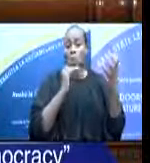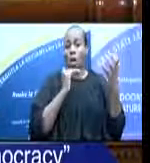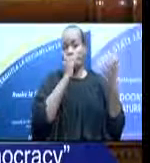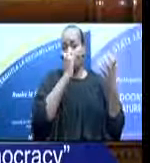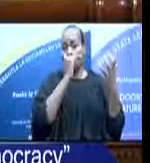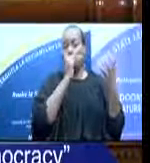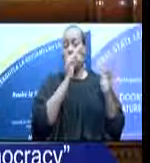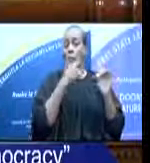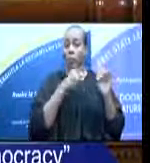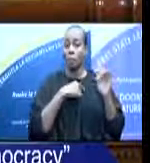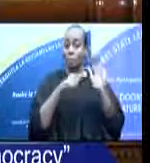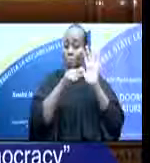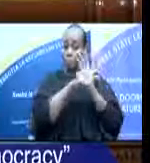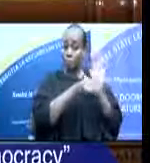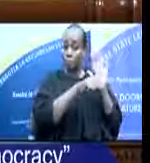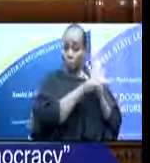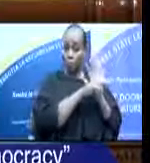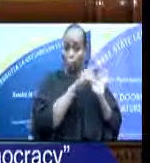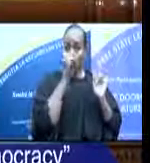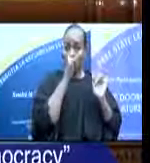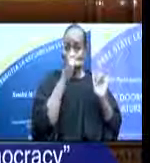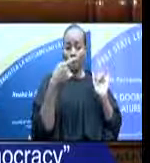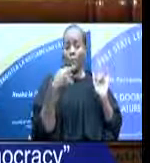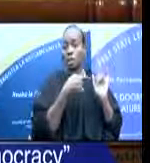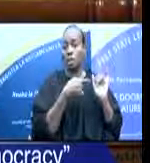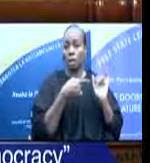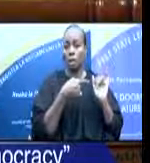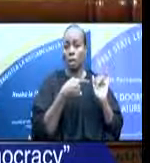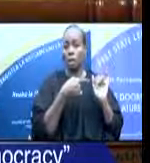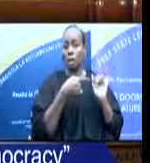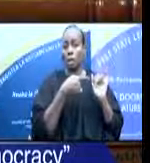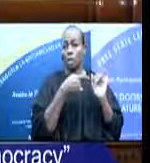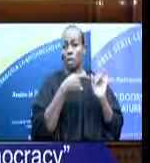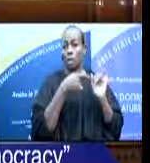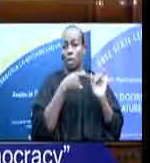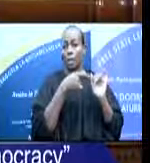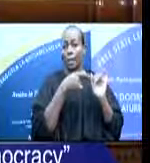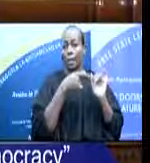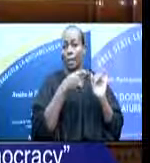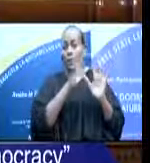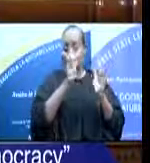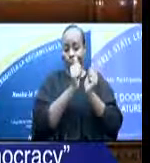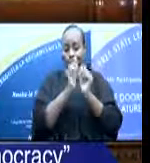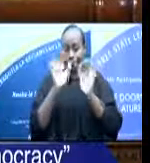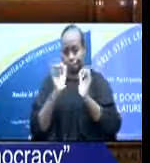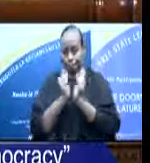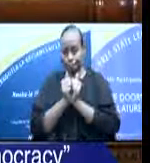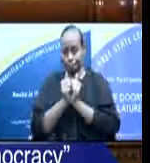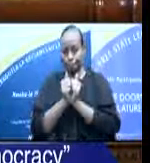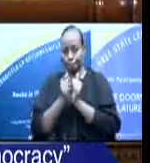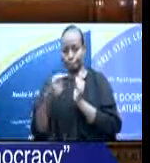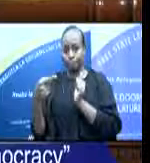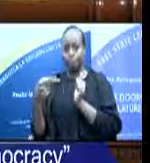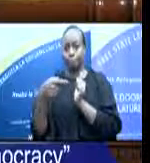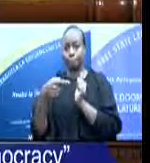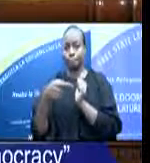negative effect of this crime on all stakeholders and future